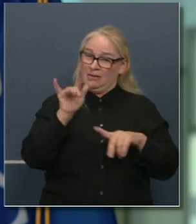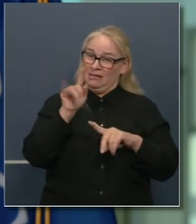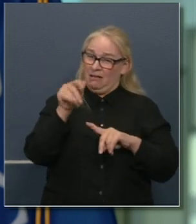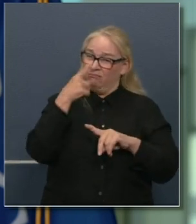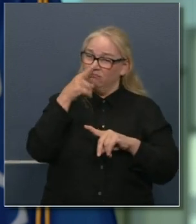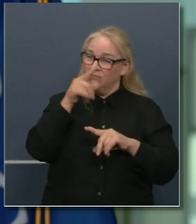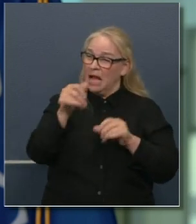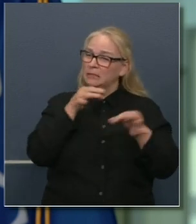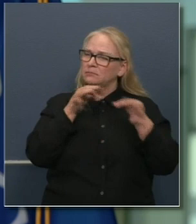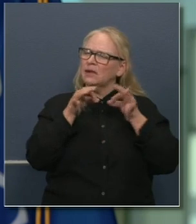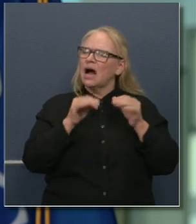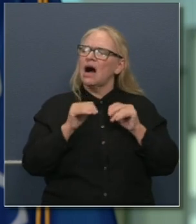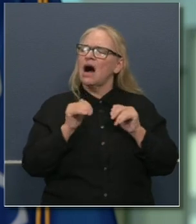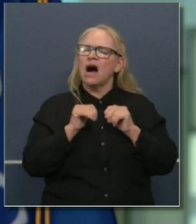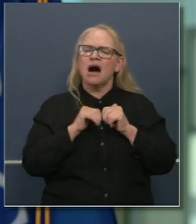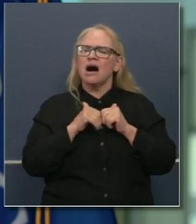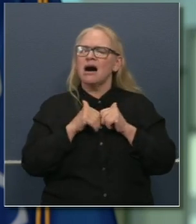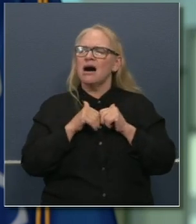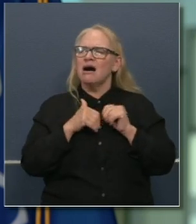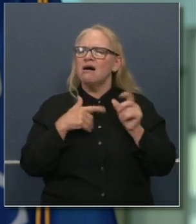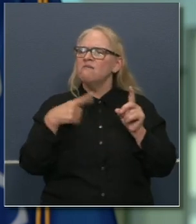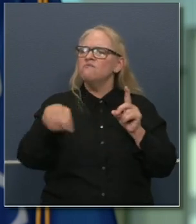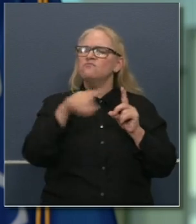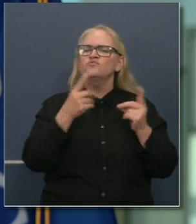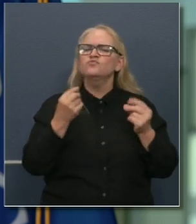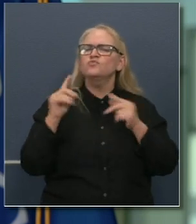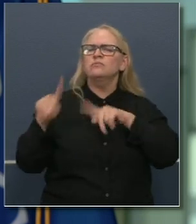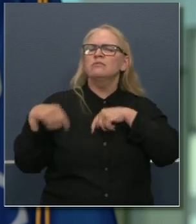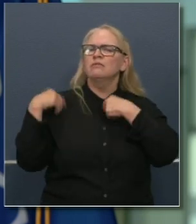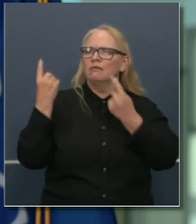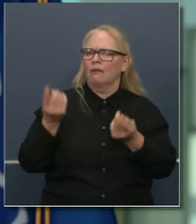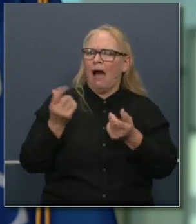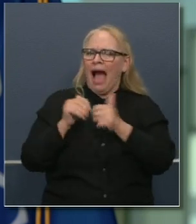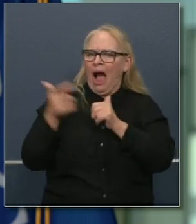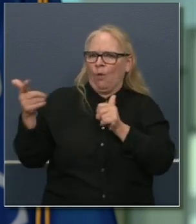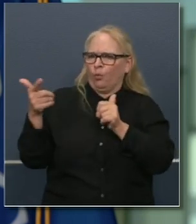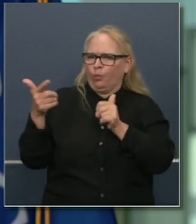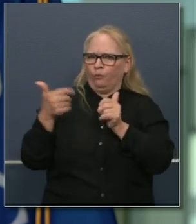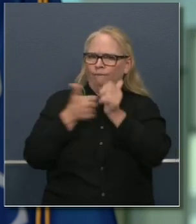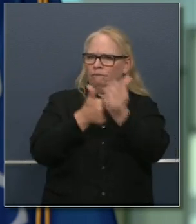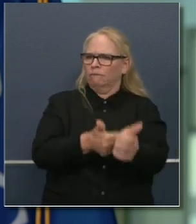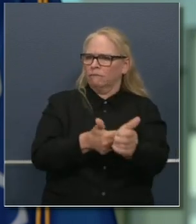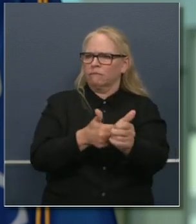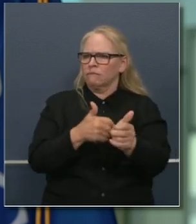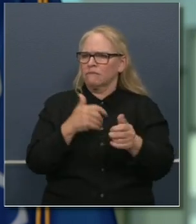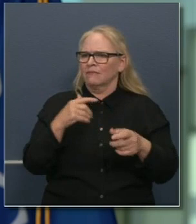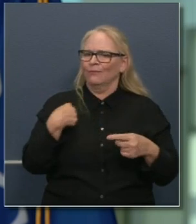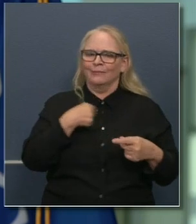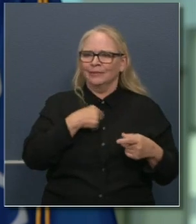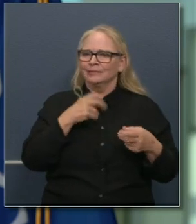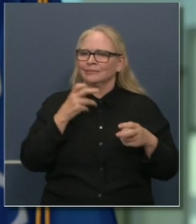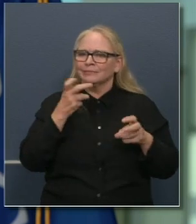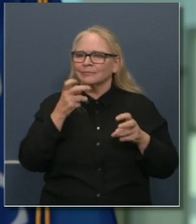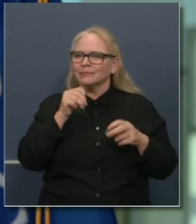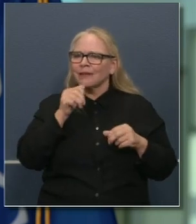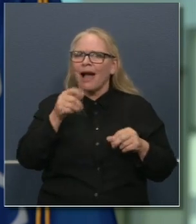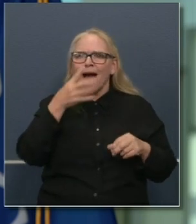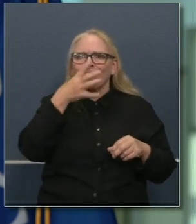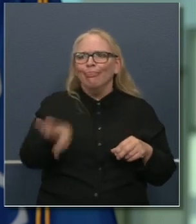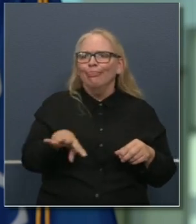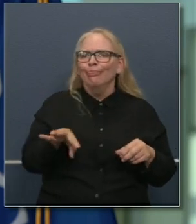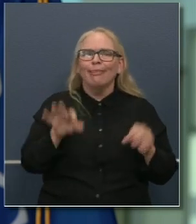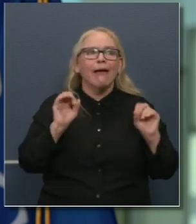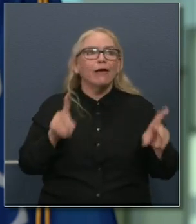has been done, that we haven't just been sitting on our hands as it relates to preparing for some expectation that we may